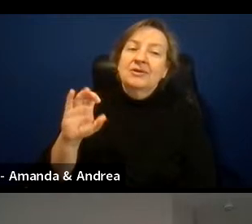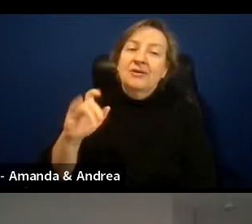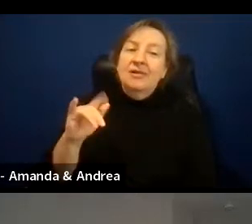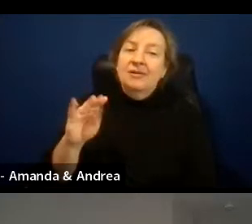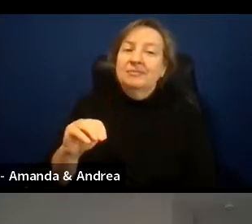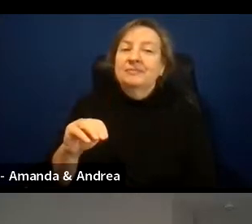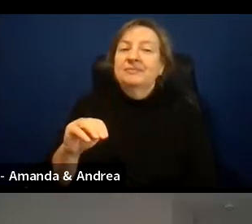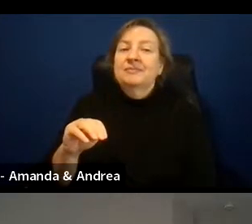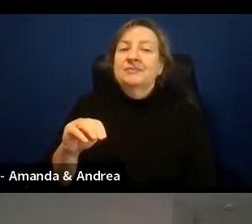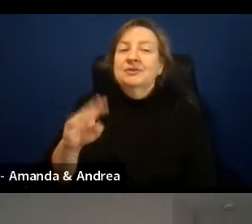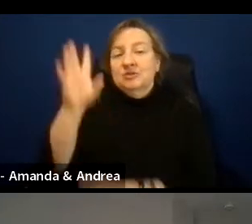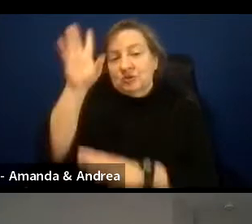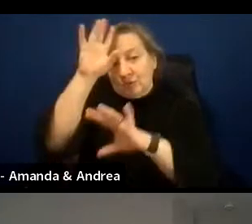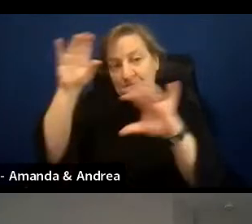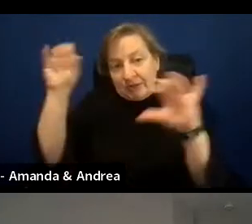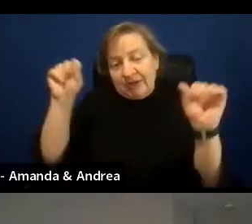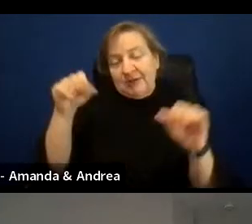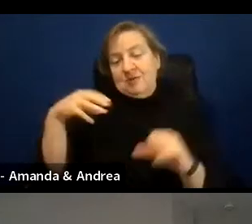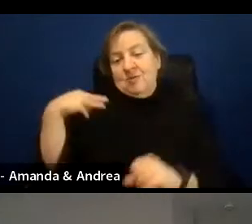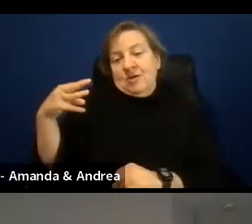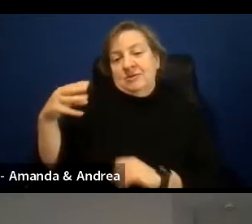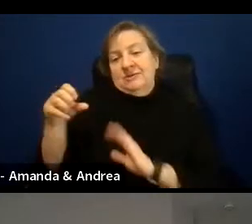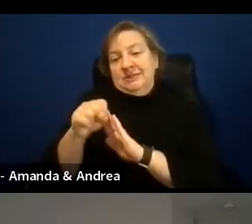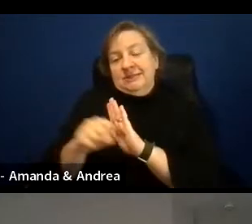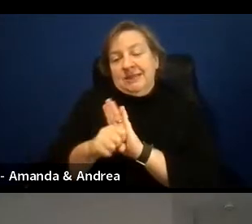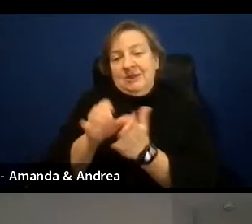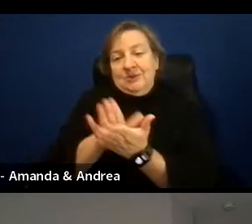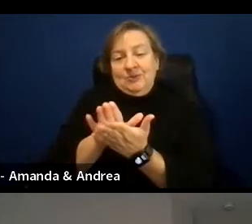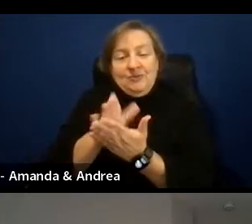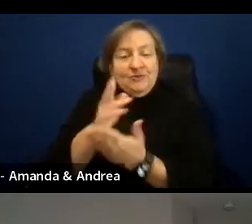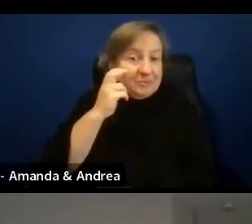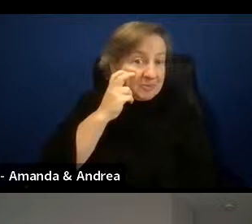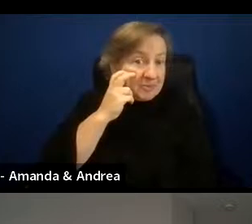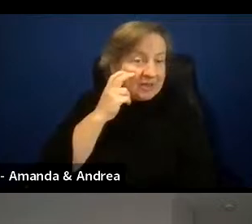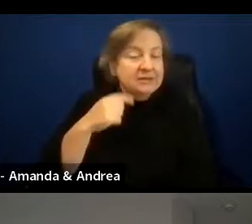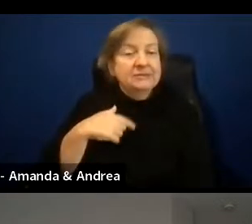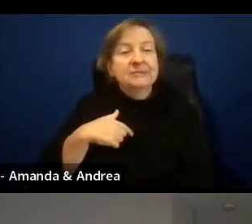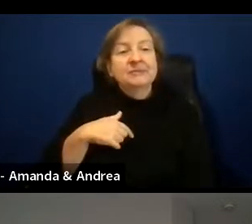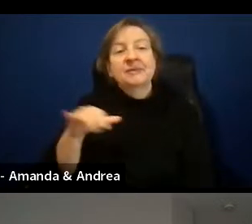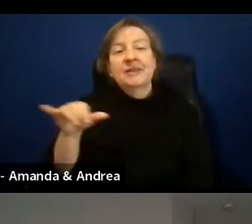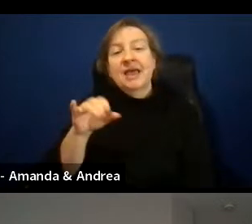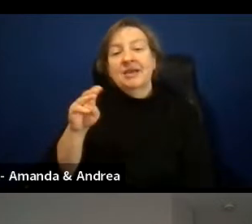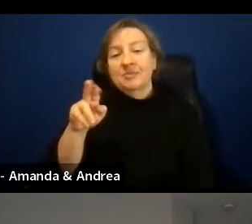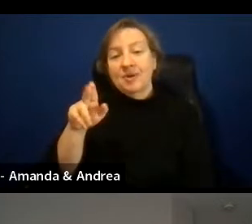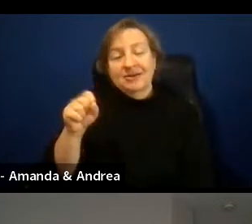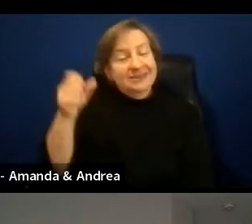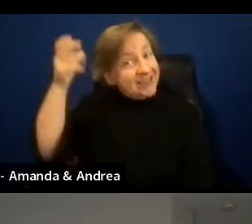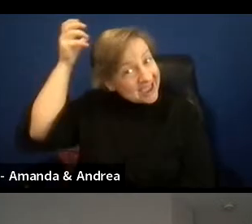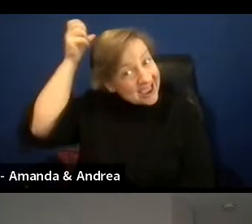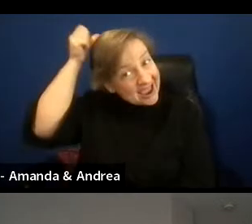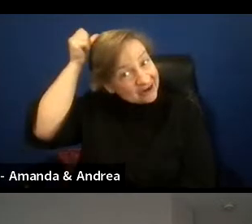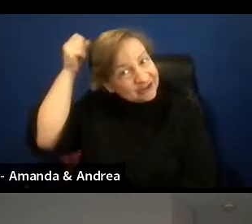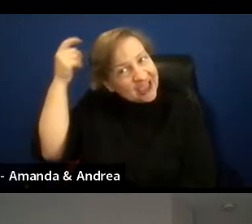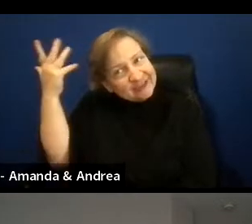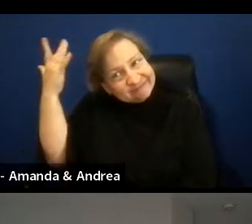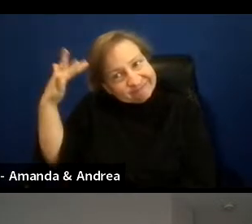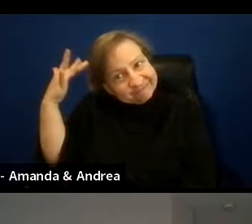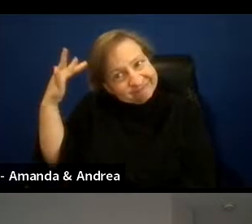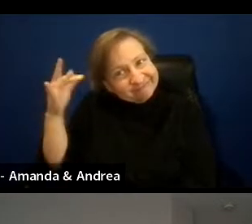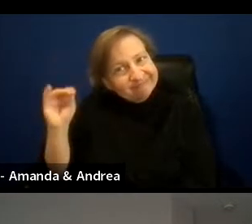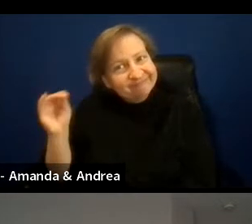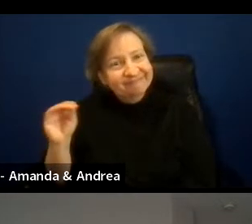State School for the Blind. I use he, him pronouns. Like Marcus, the hair ties is not something that comes to mind for me